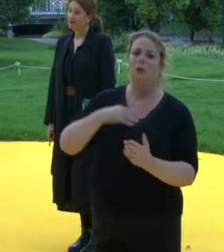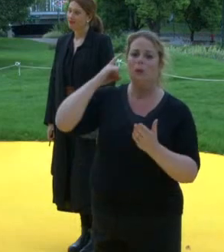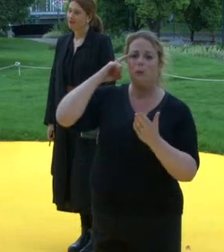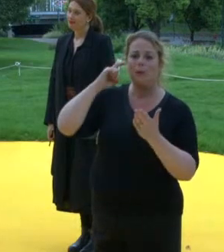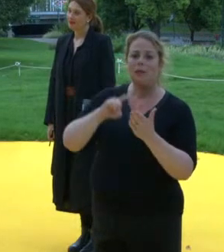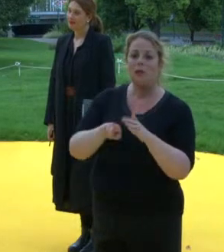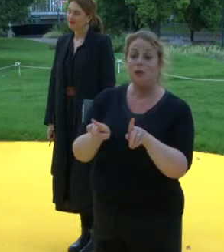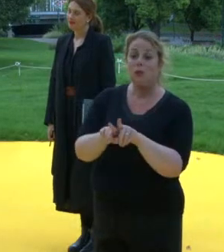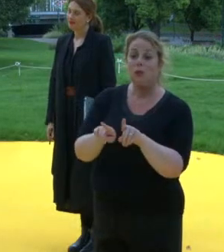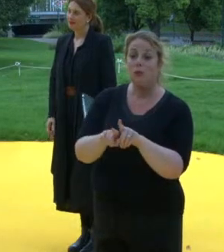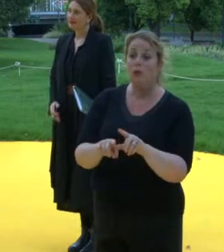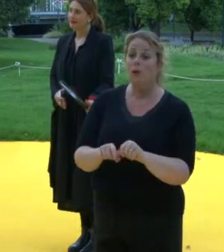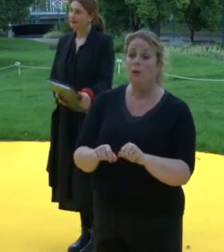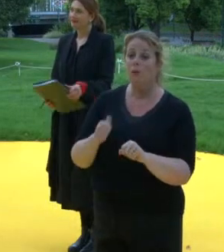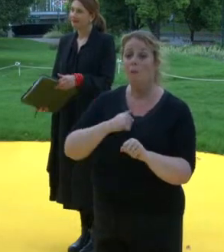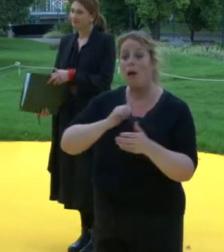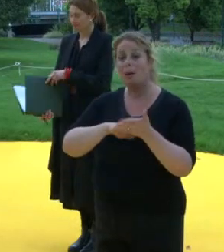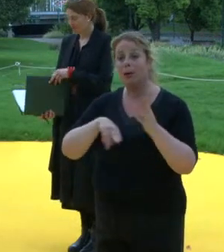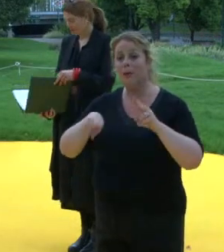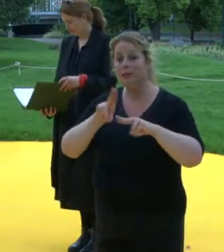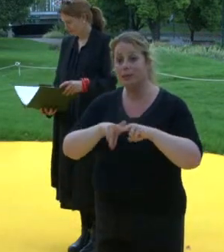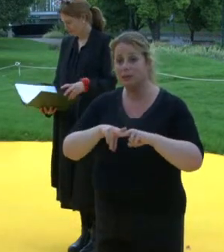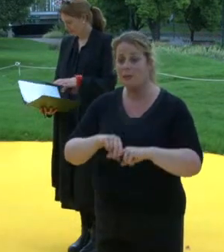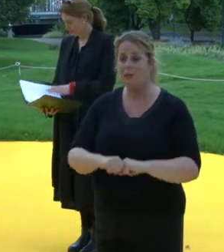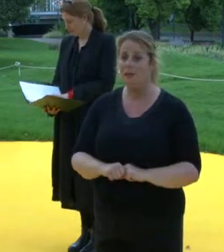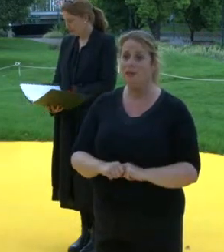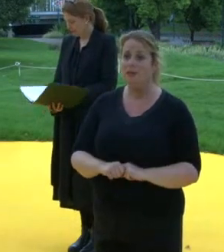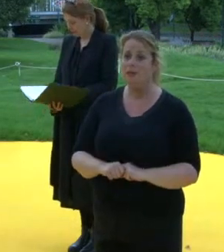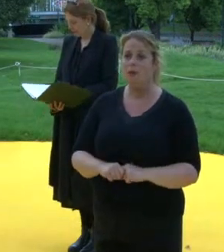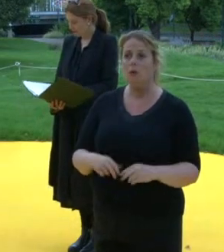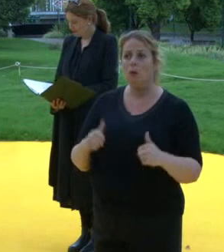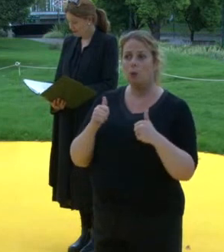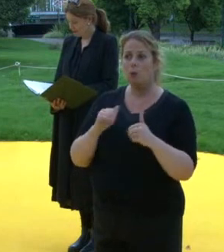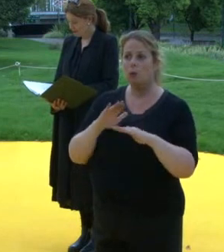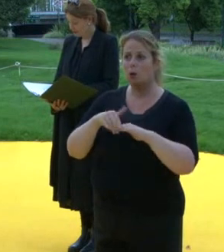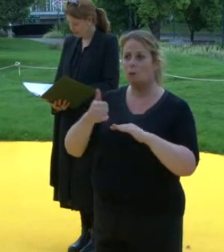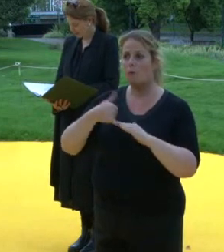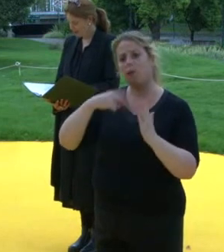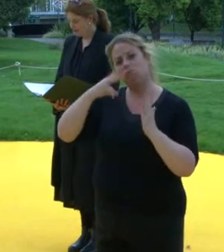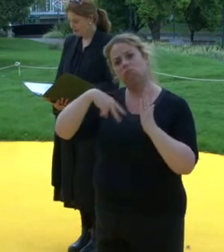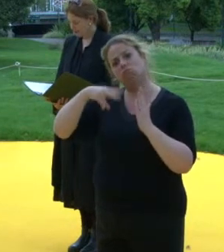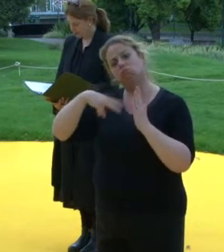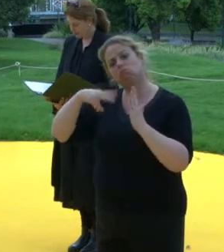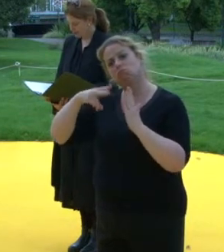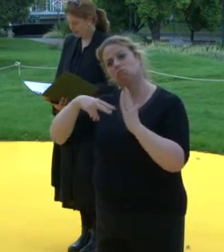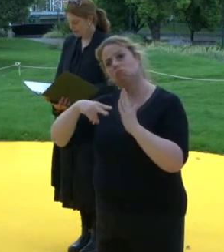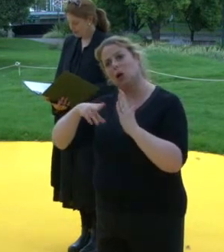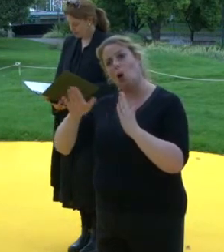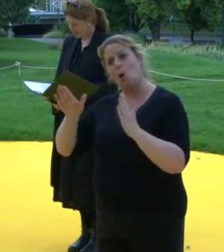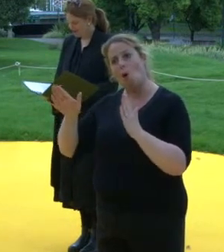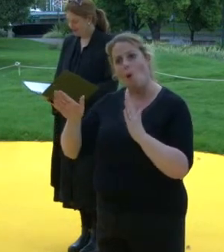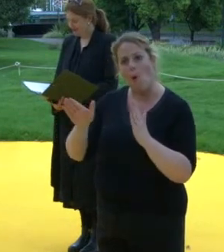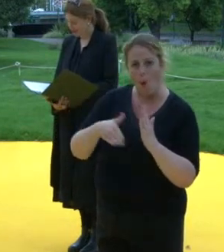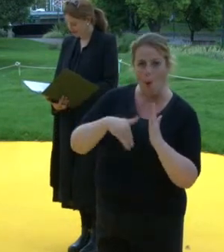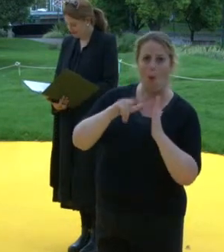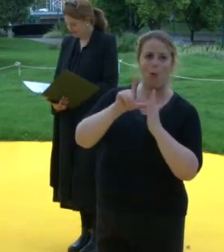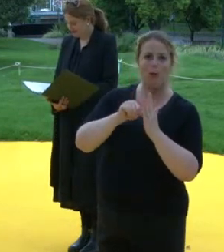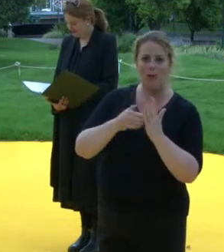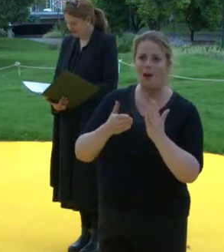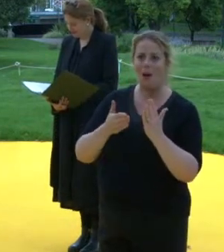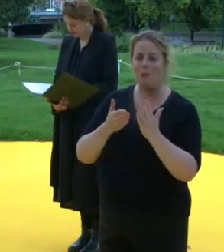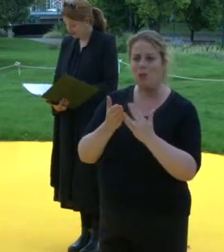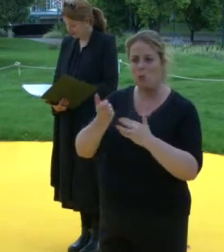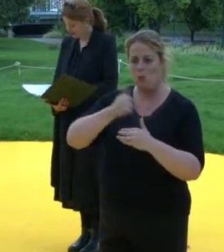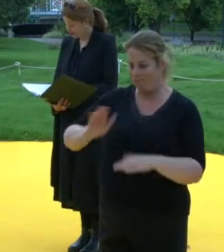acknowledge also my parents, who were really good about me reading almost all of the time through the entirety of